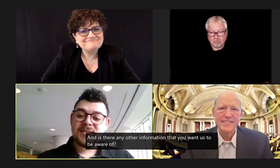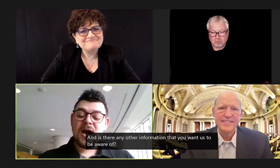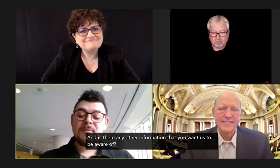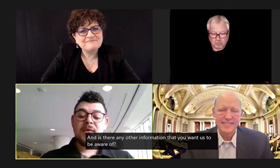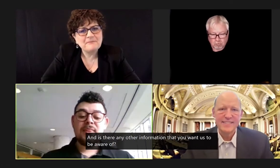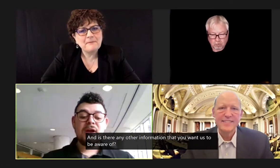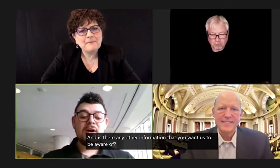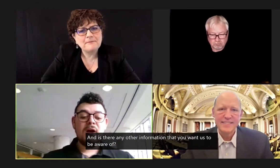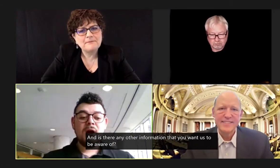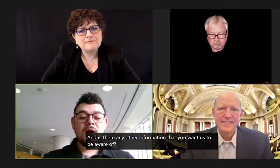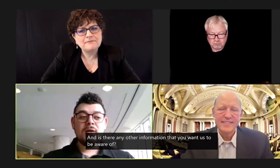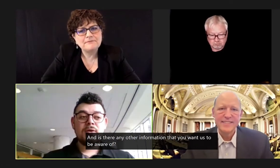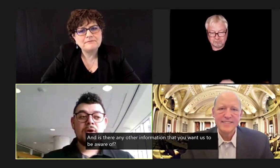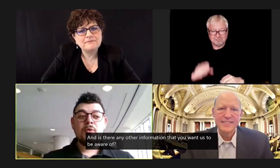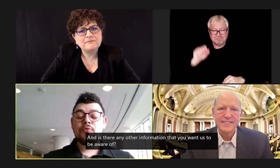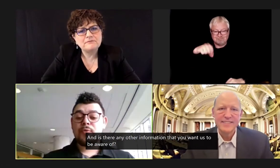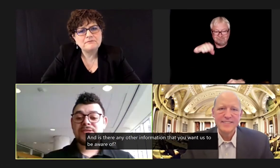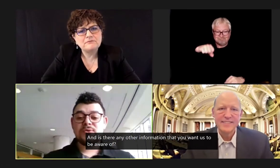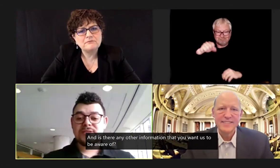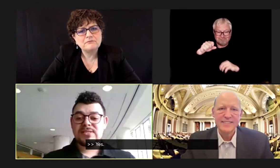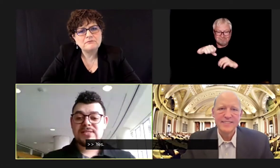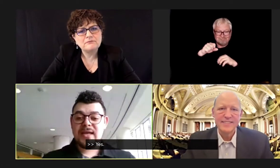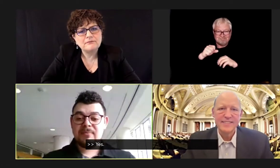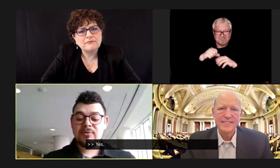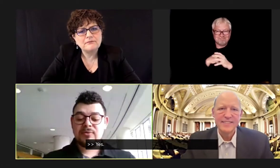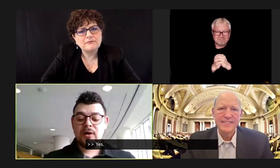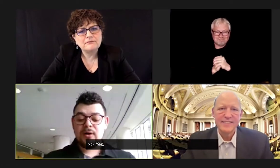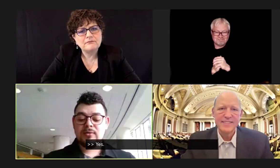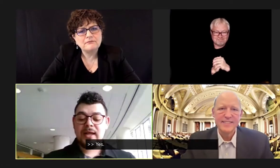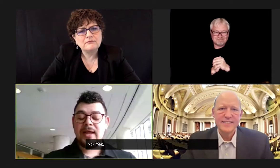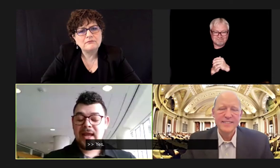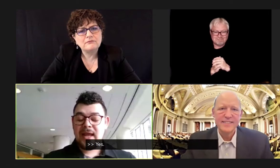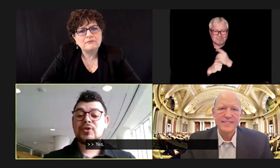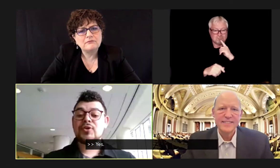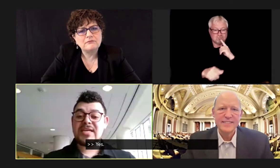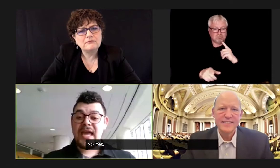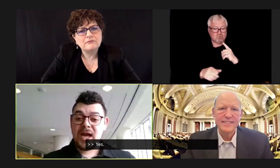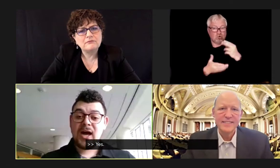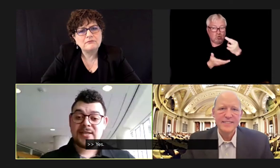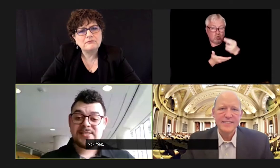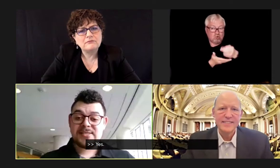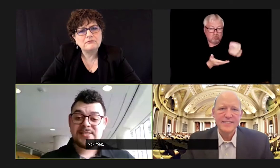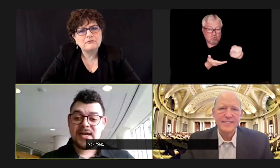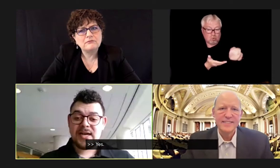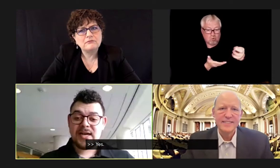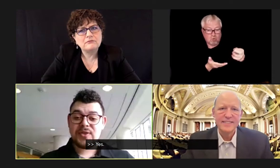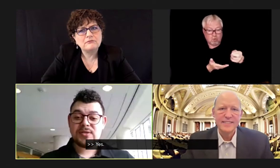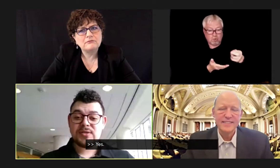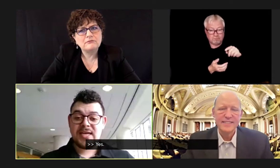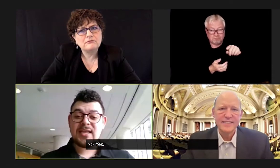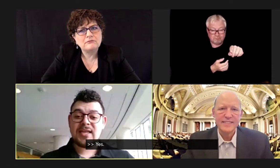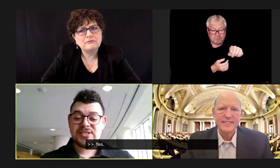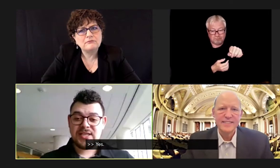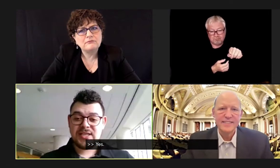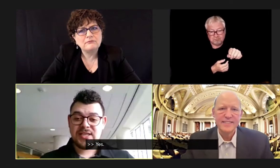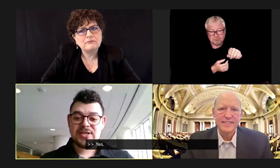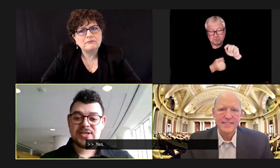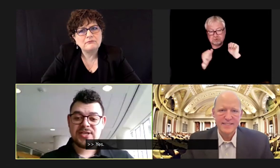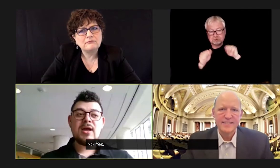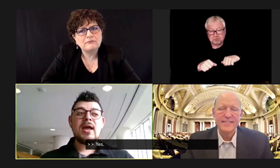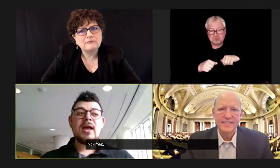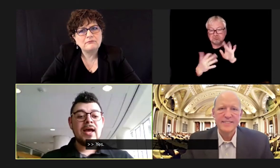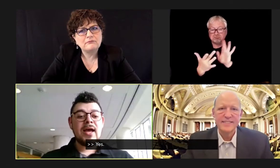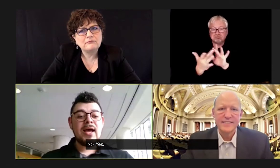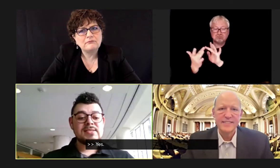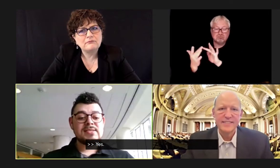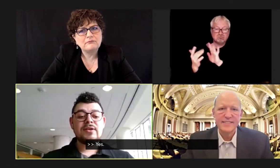Yes, there are, resources that enable you to get in contact with your state legislature.